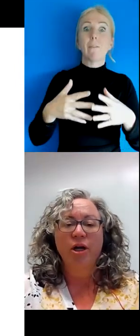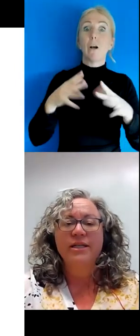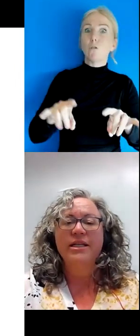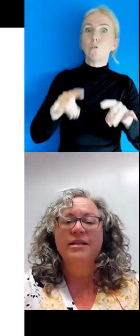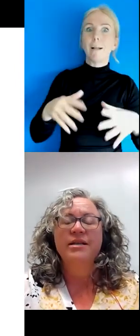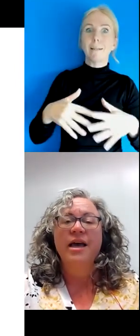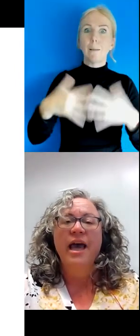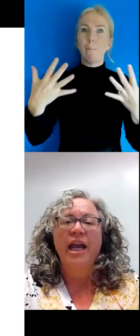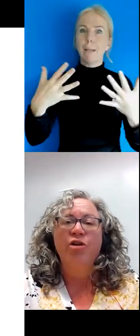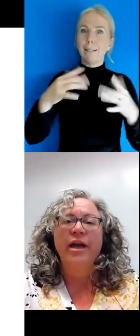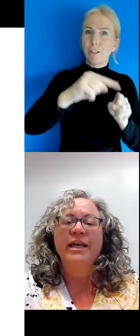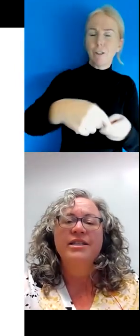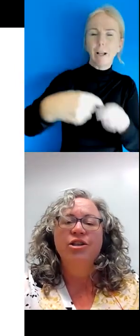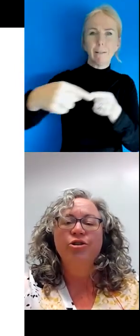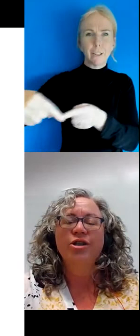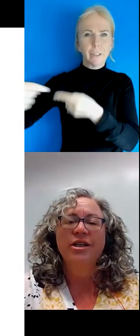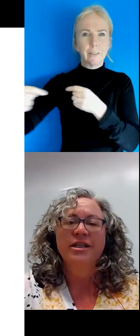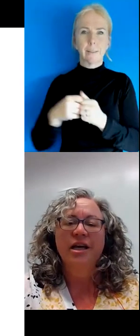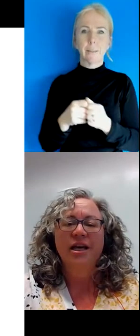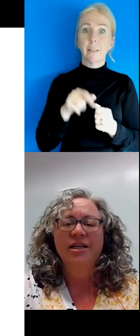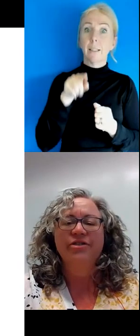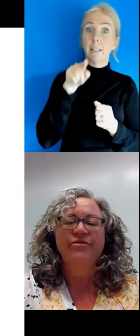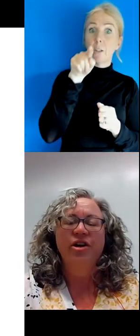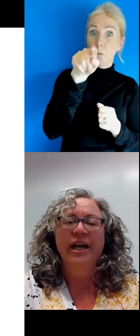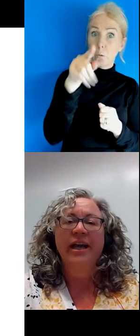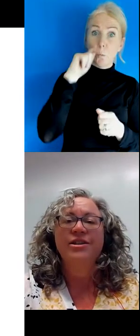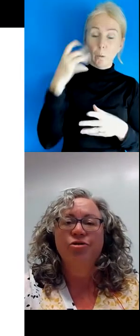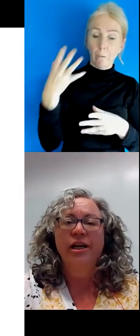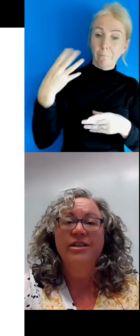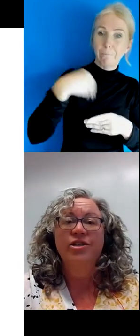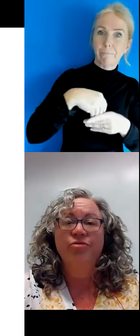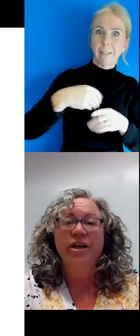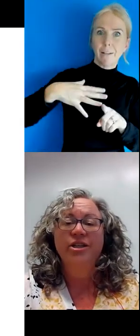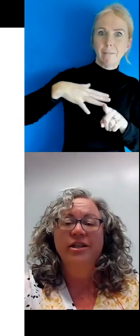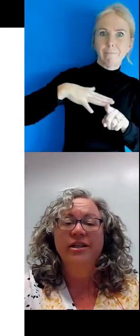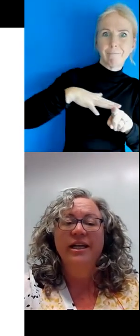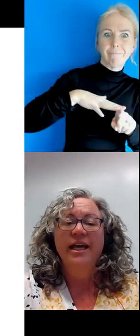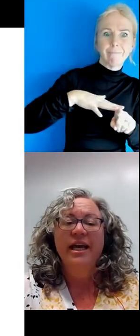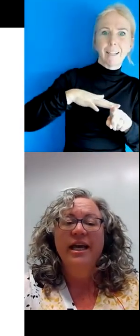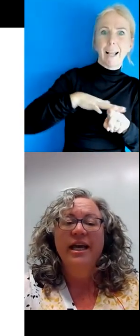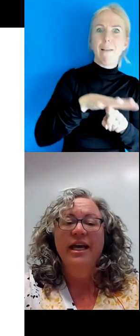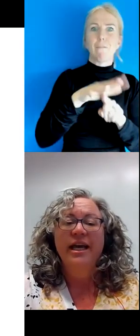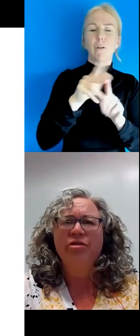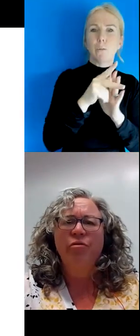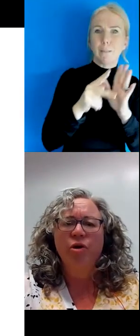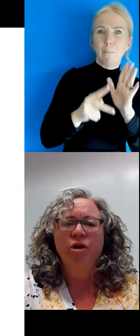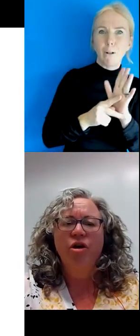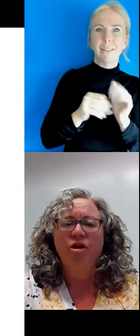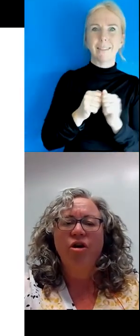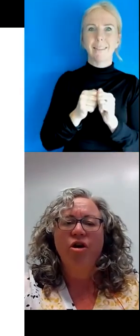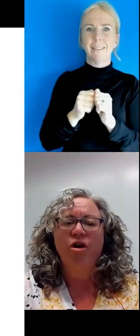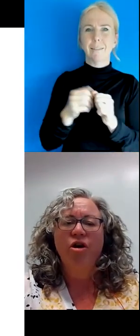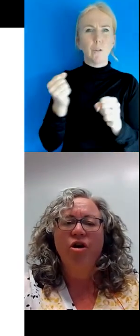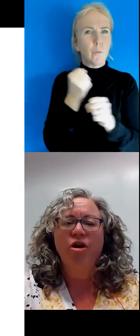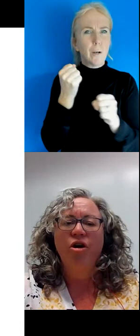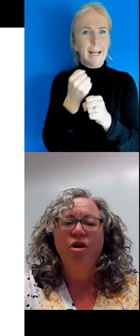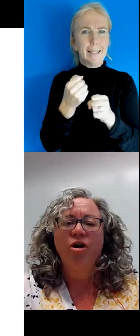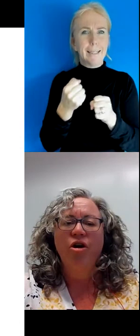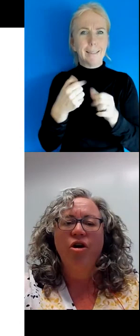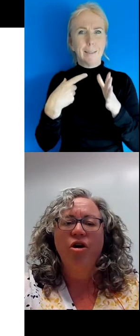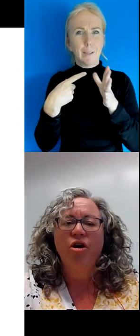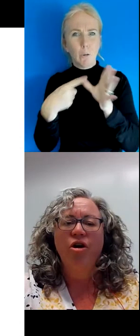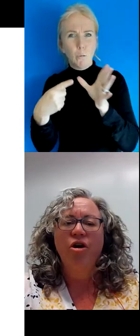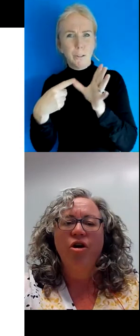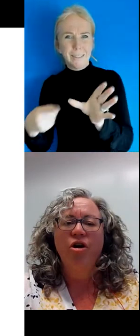shaping policies and creating solutions defining Australia's direction. This breadth of work offers